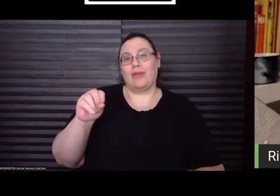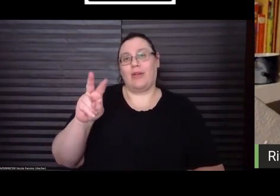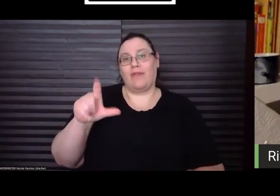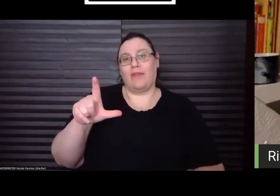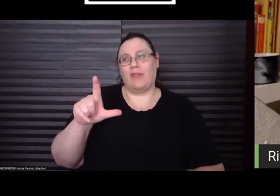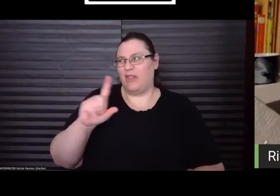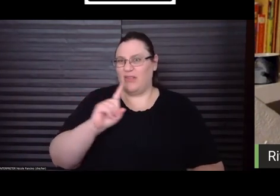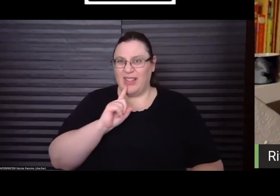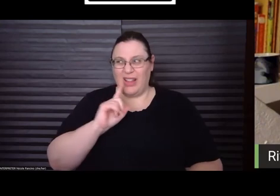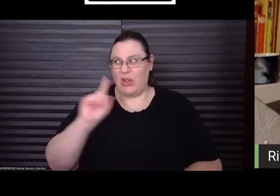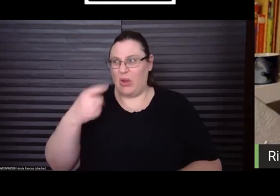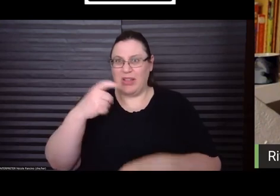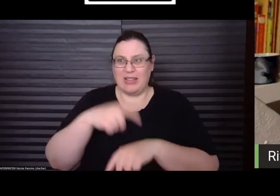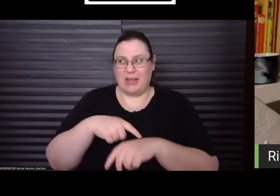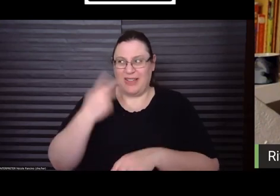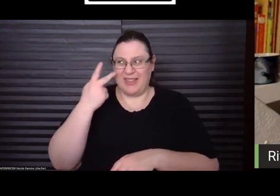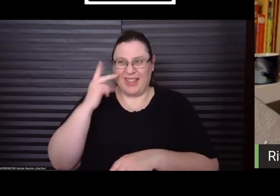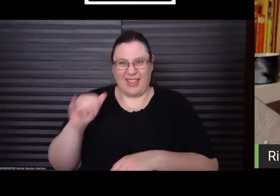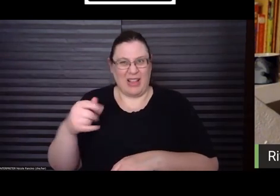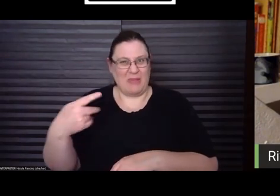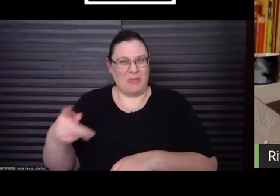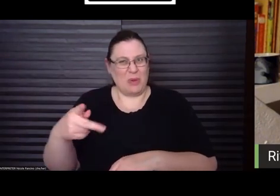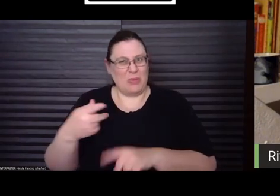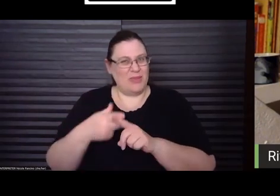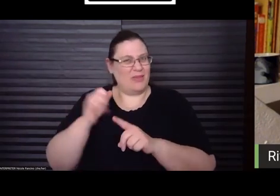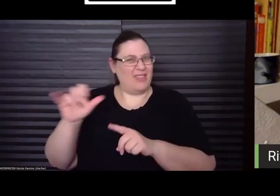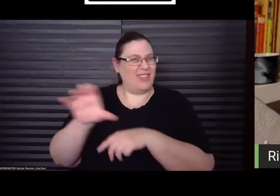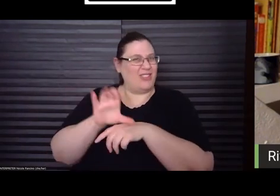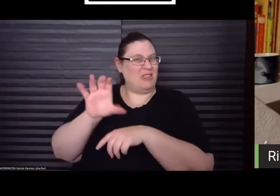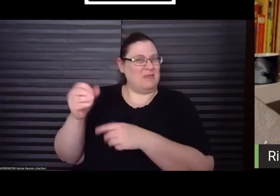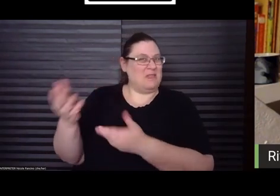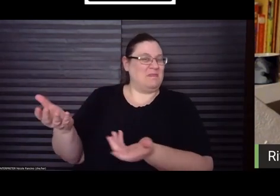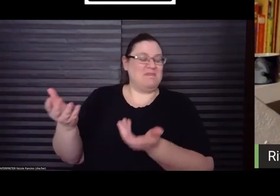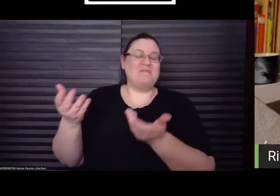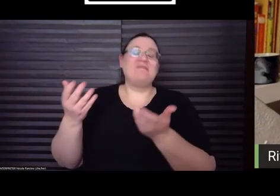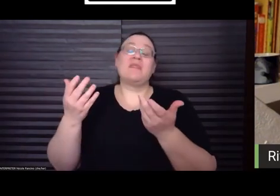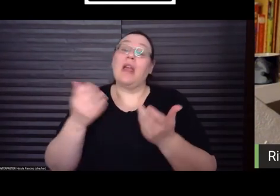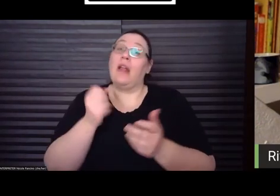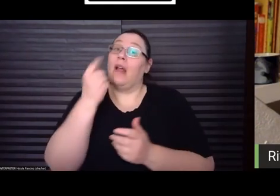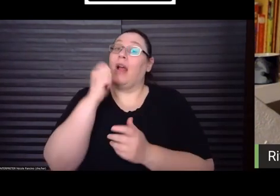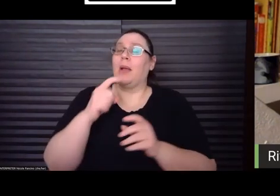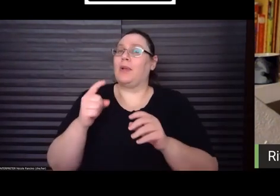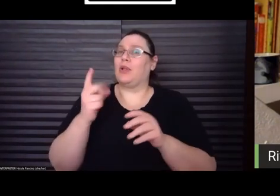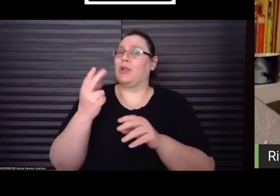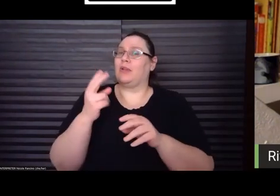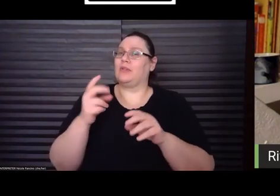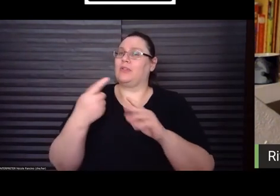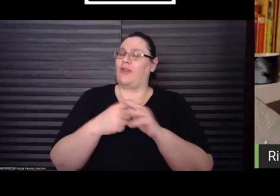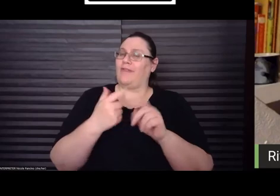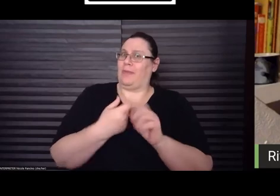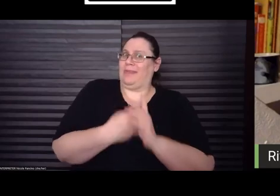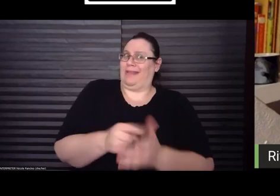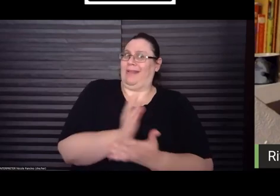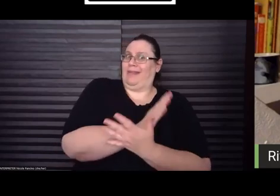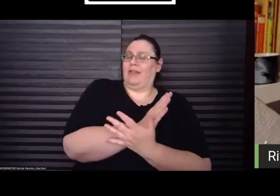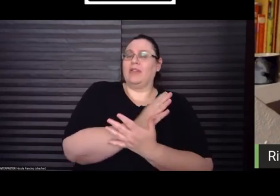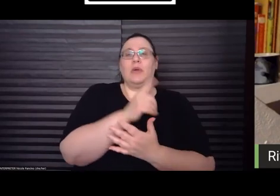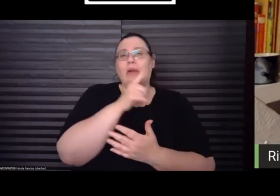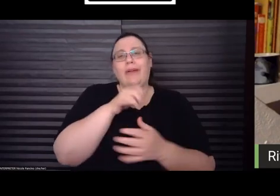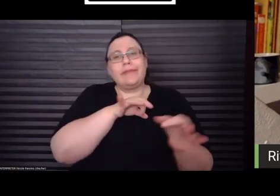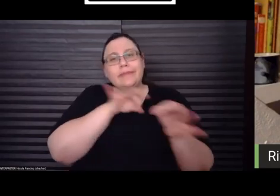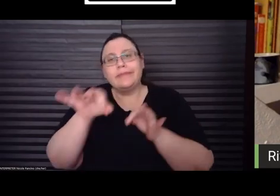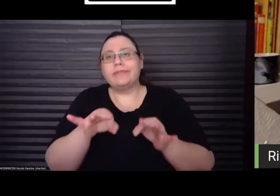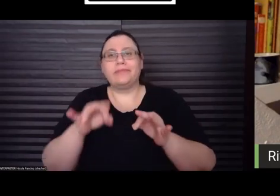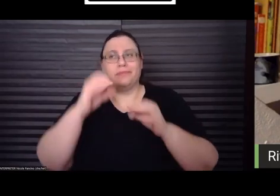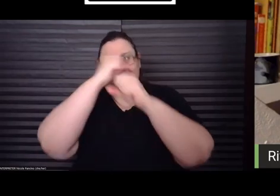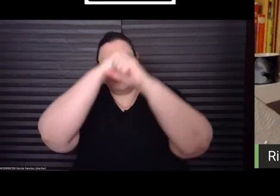that's the only other time I've seen this color of purple. Anyway, so here we go. I'm going to actually read from the opening, because that way